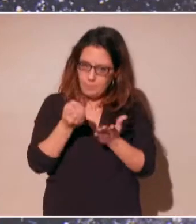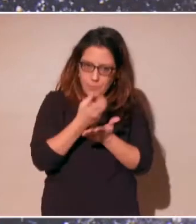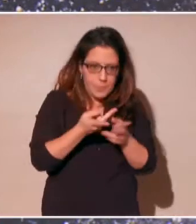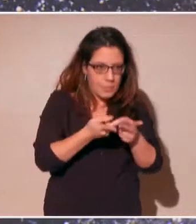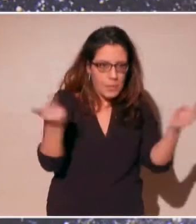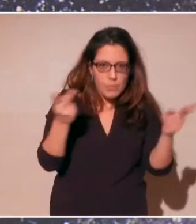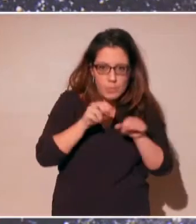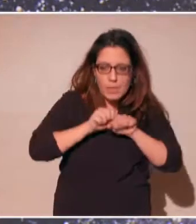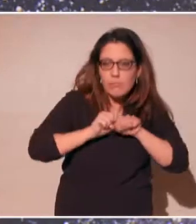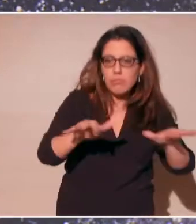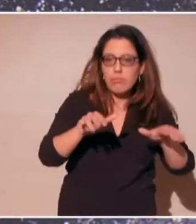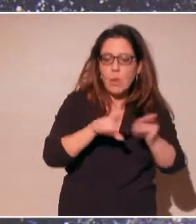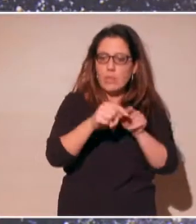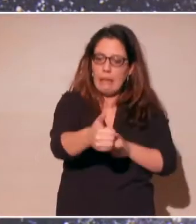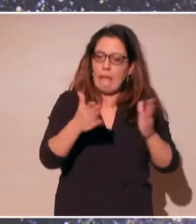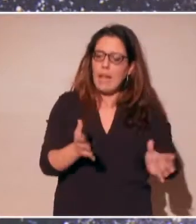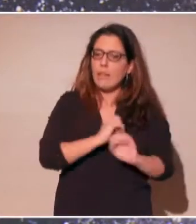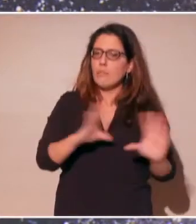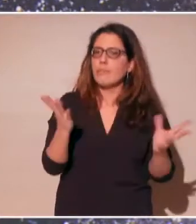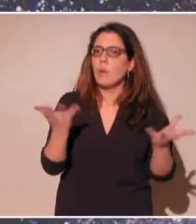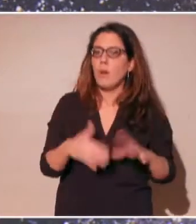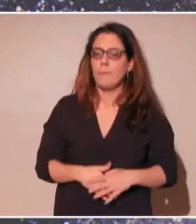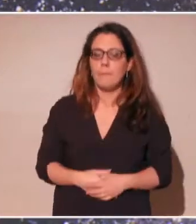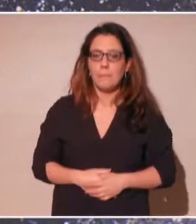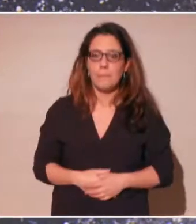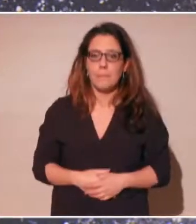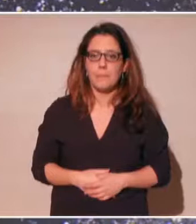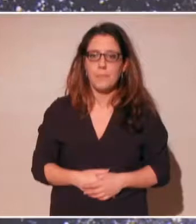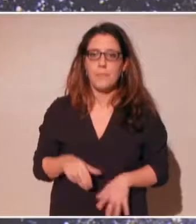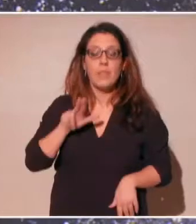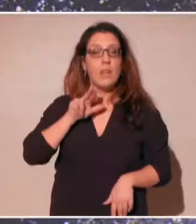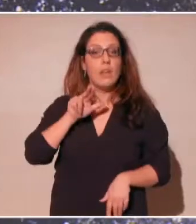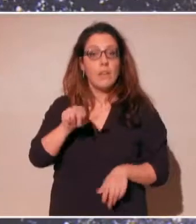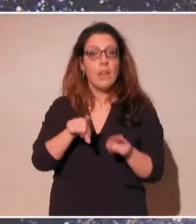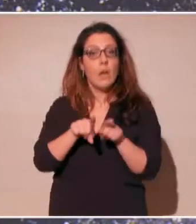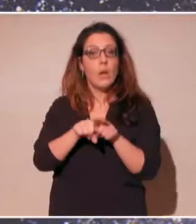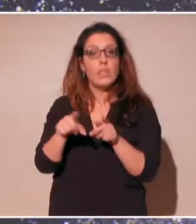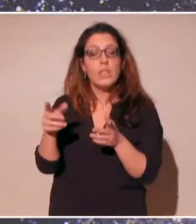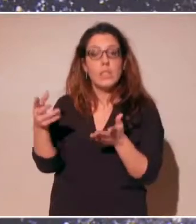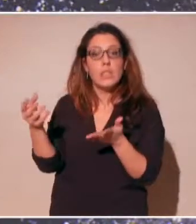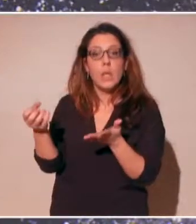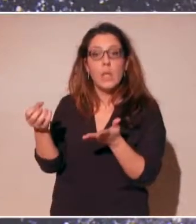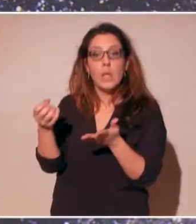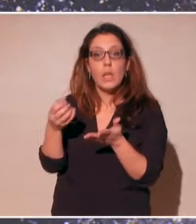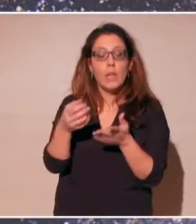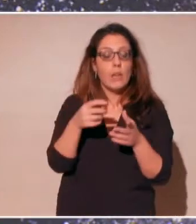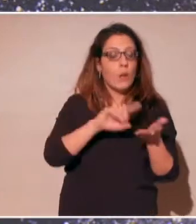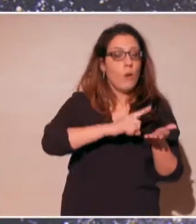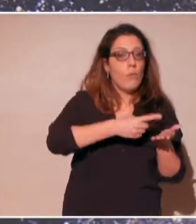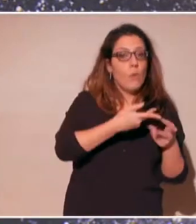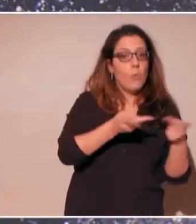data accessible and open, and define the framework. We will also open